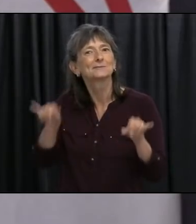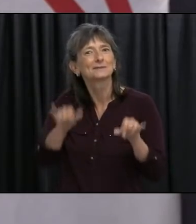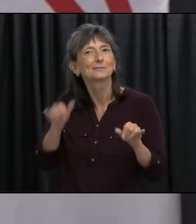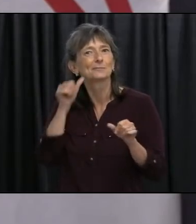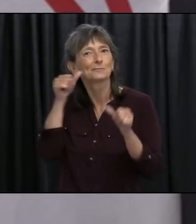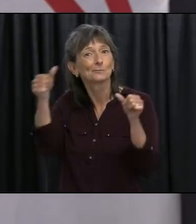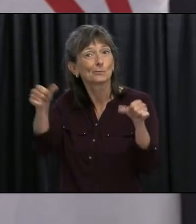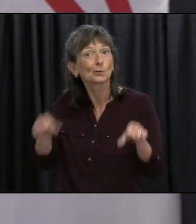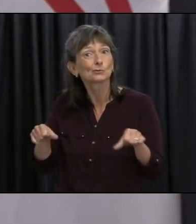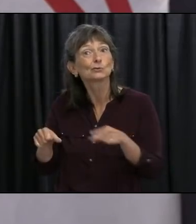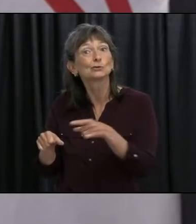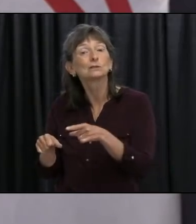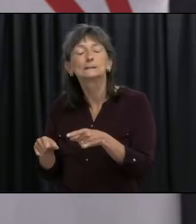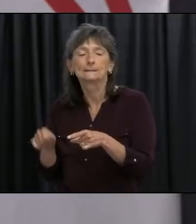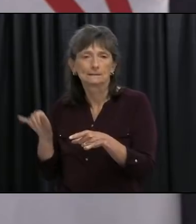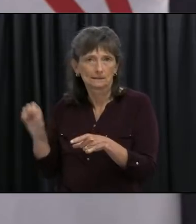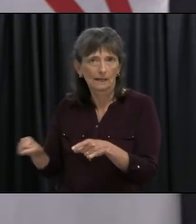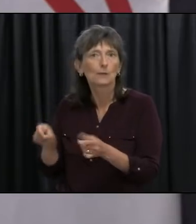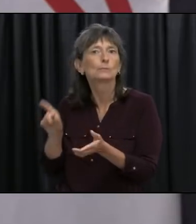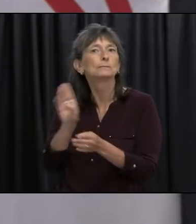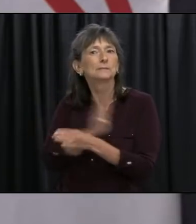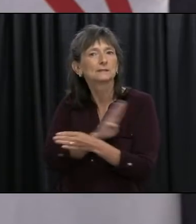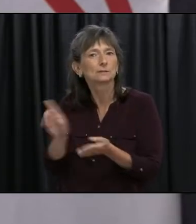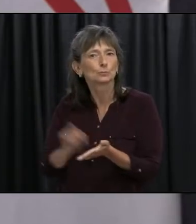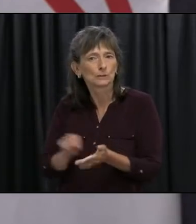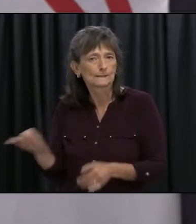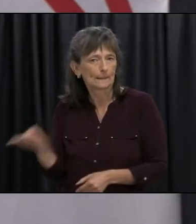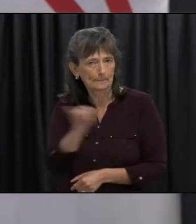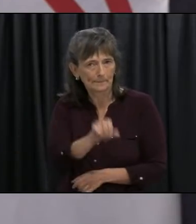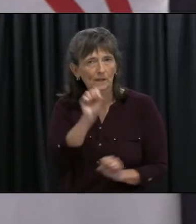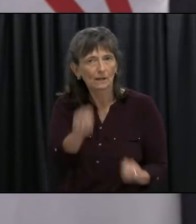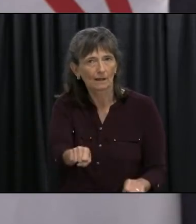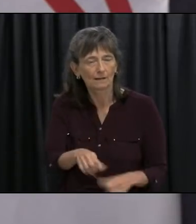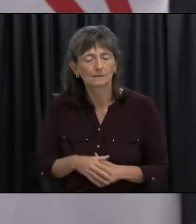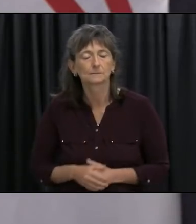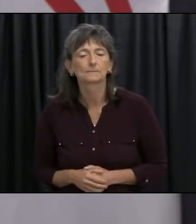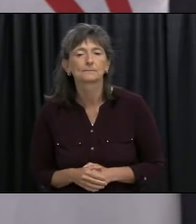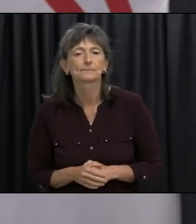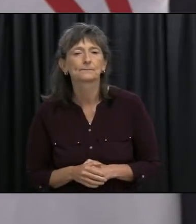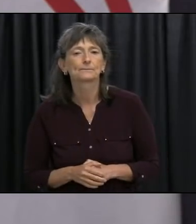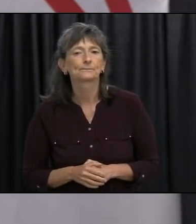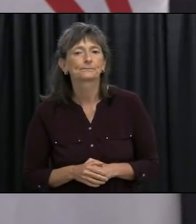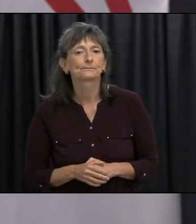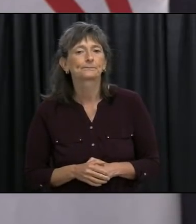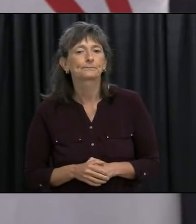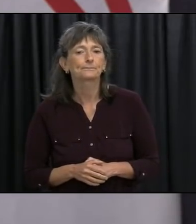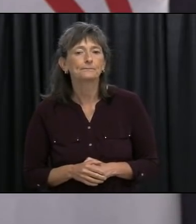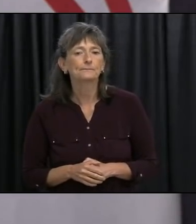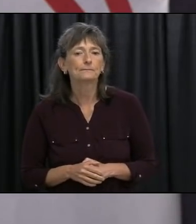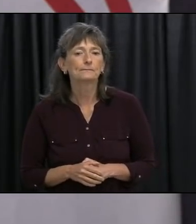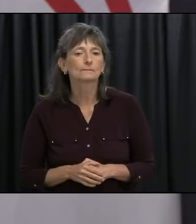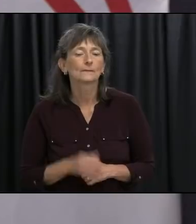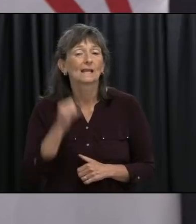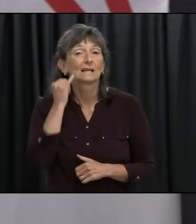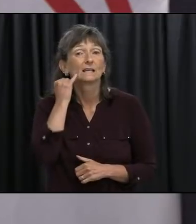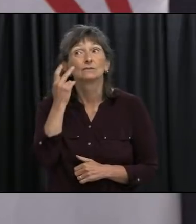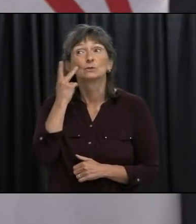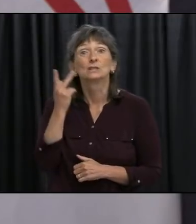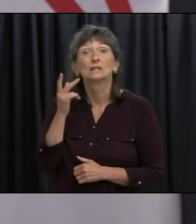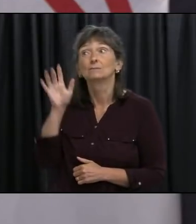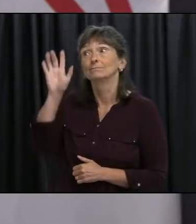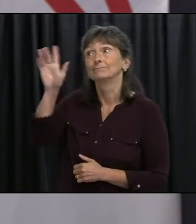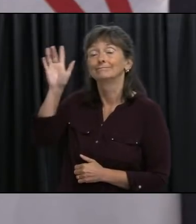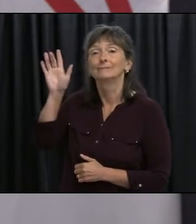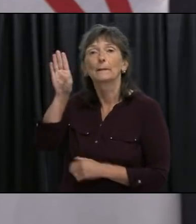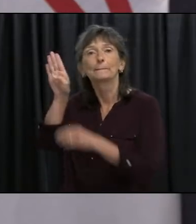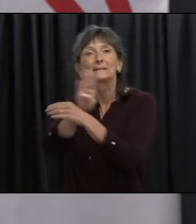share with our businesses. You can print those off our COVID-19 website. If you look at the Business and